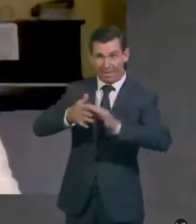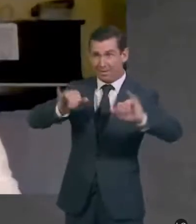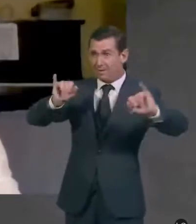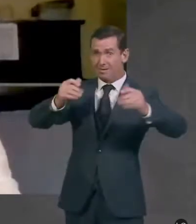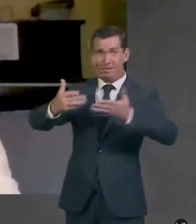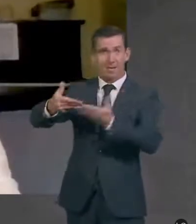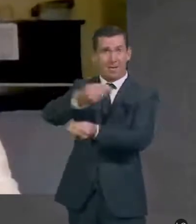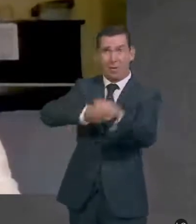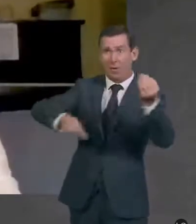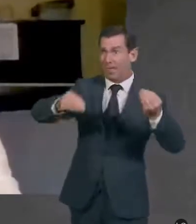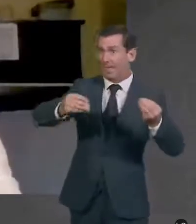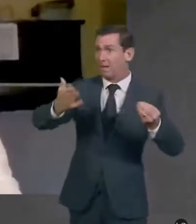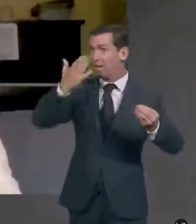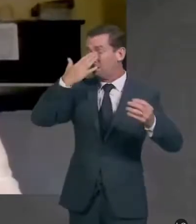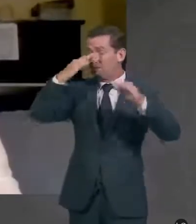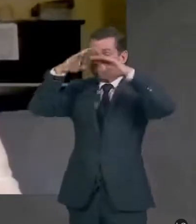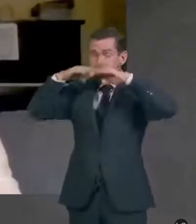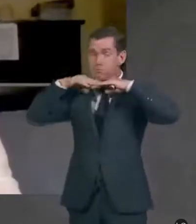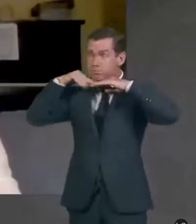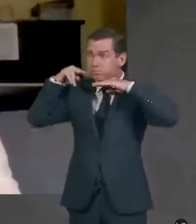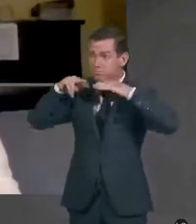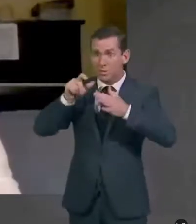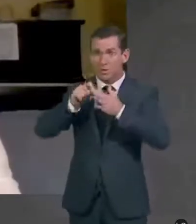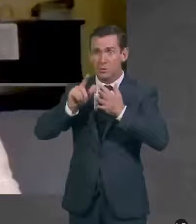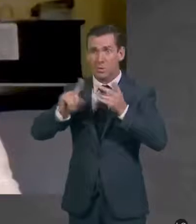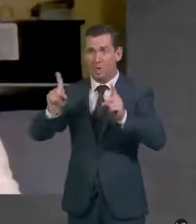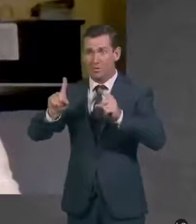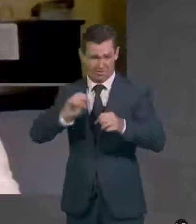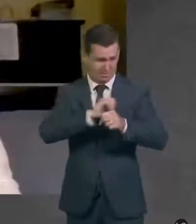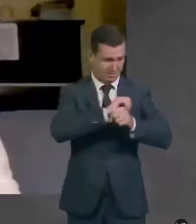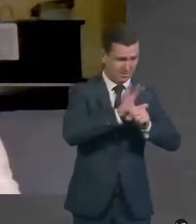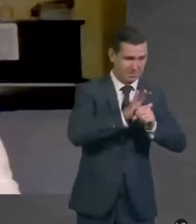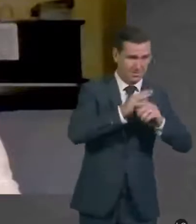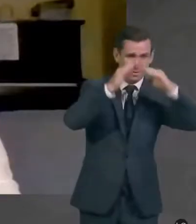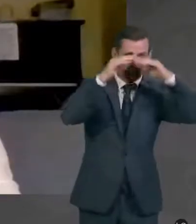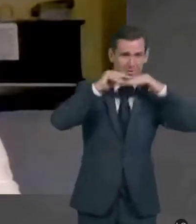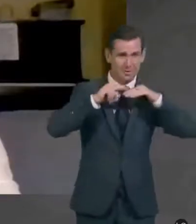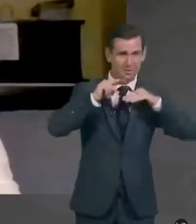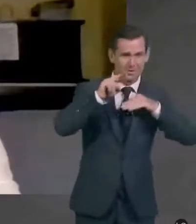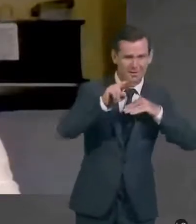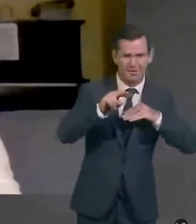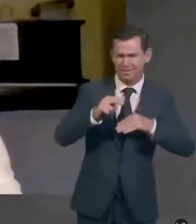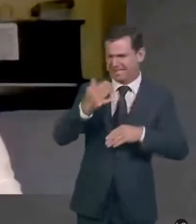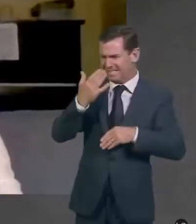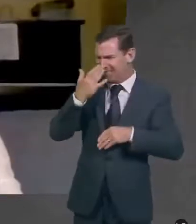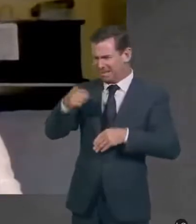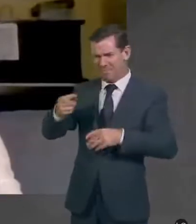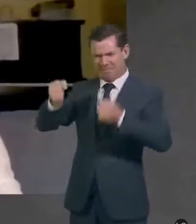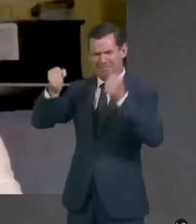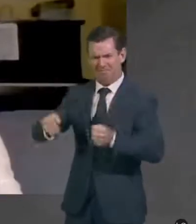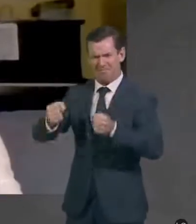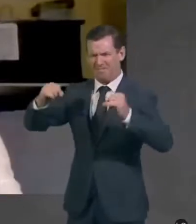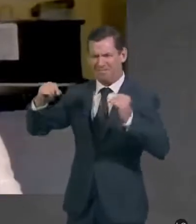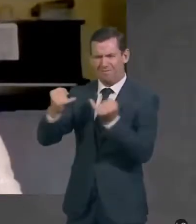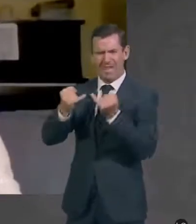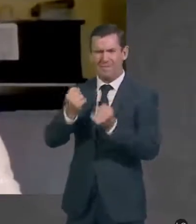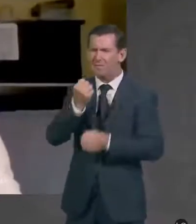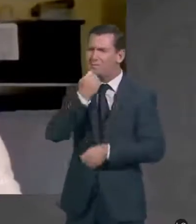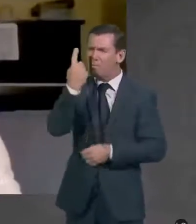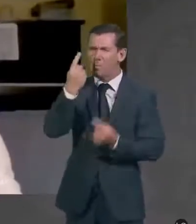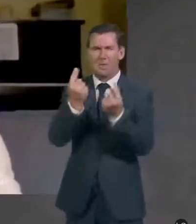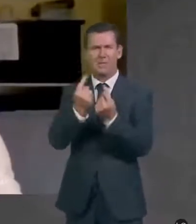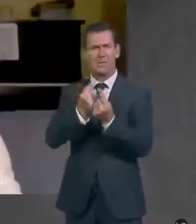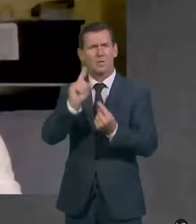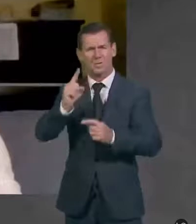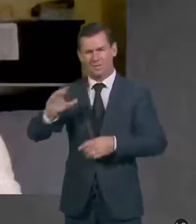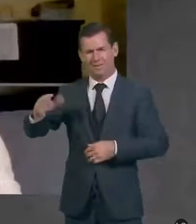as the dispute seems to turn on an issue of fisheries, which accounts for about 0.1% of the British economy, and a dispute about how free you are to hand